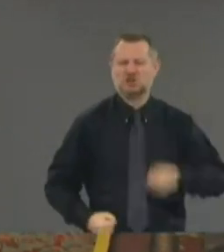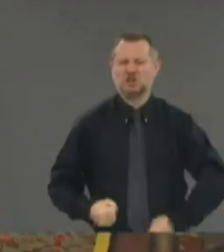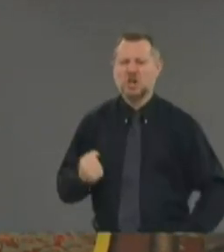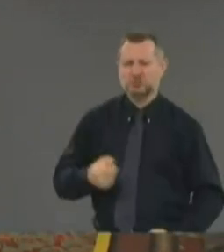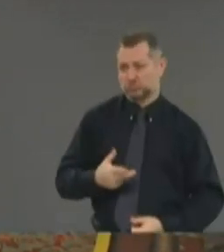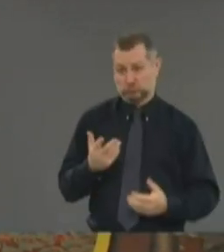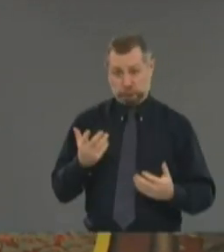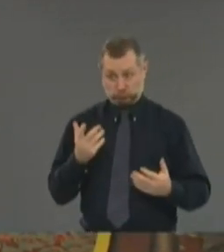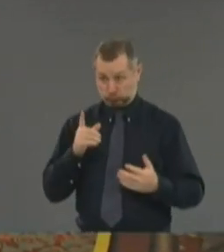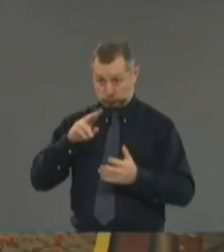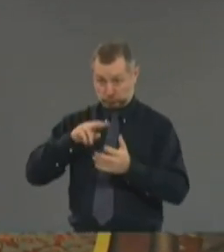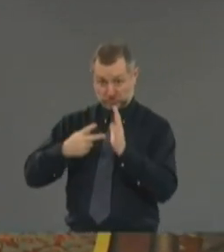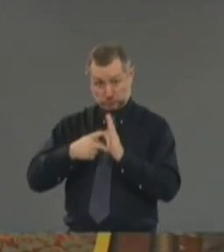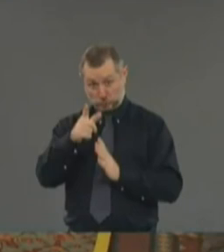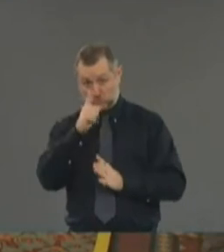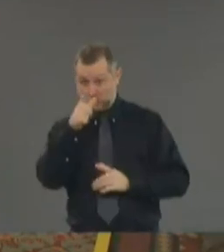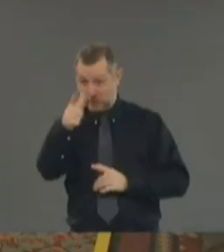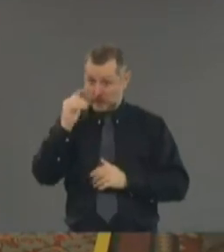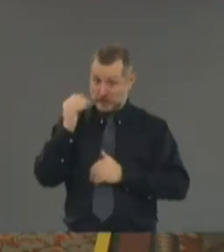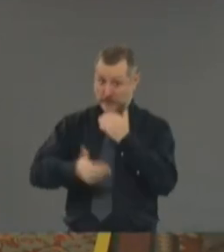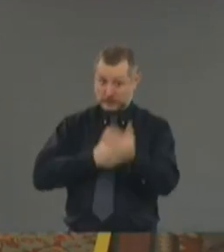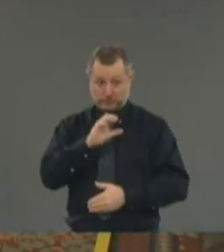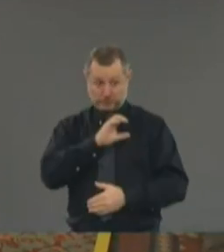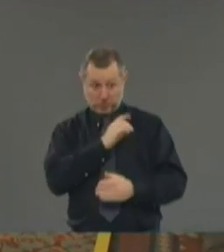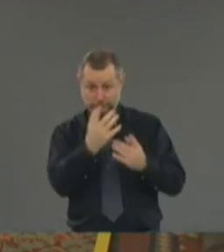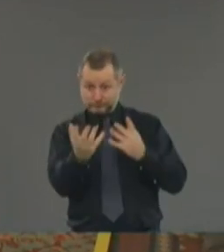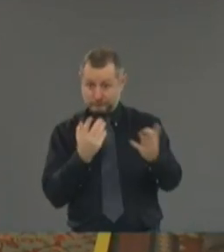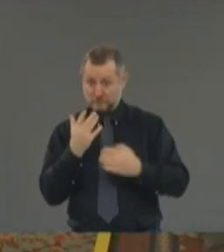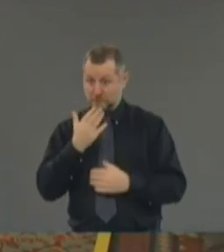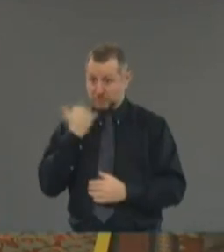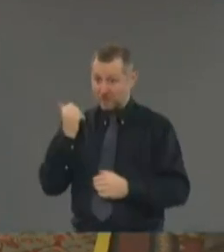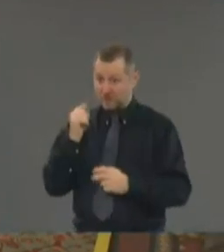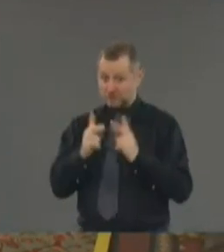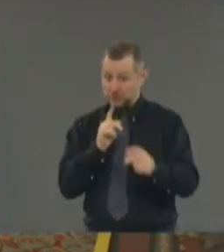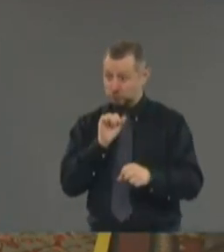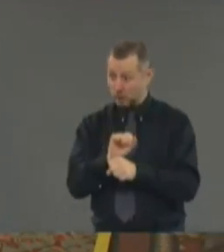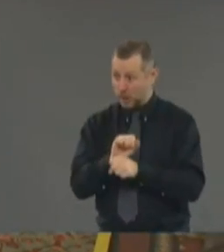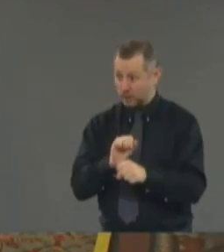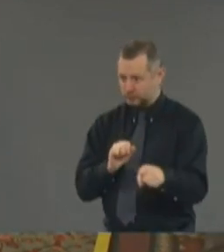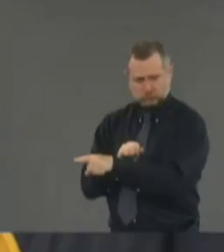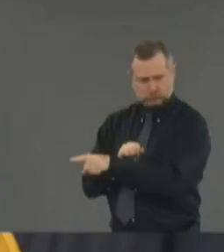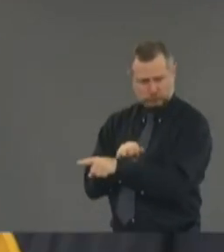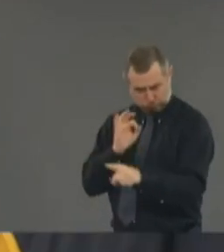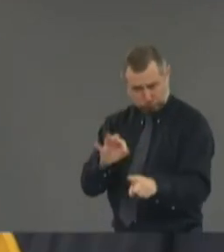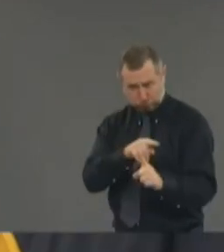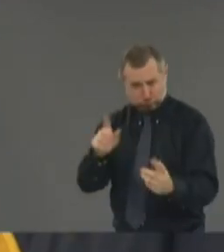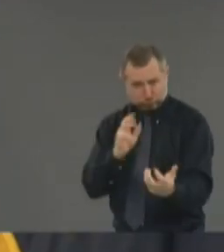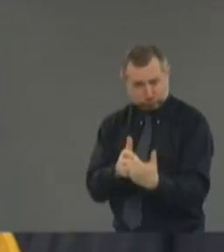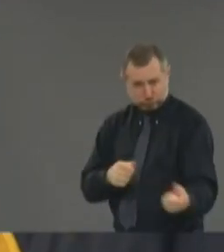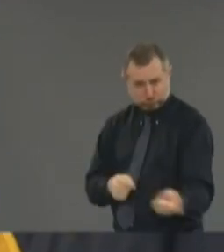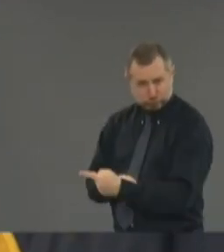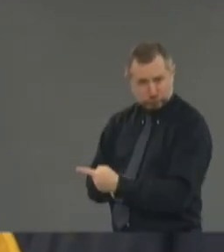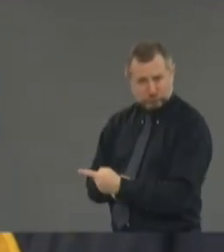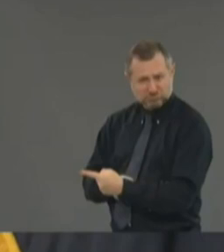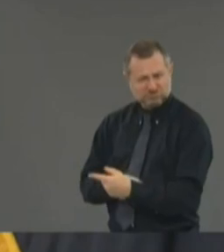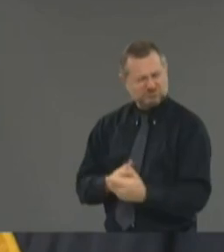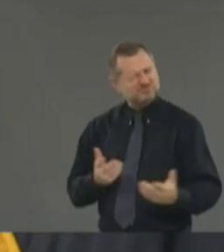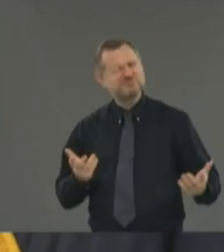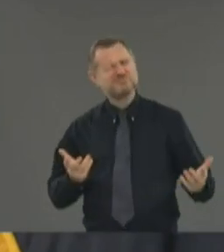people doing the job? What is your opinion on that common thought? Well, look, you have